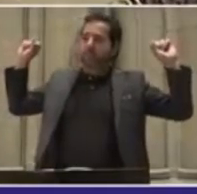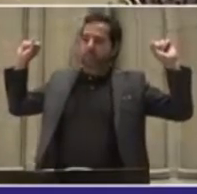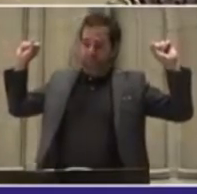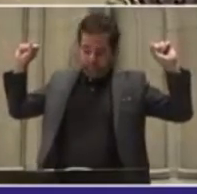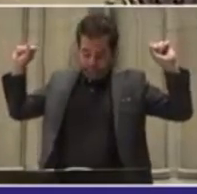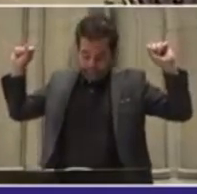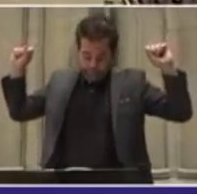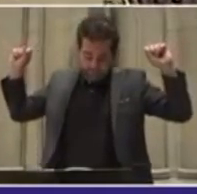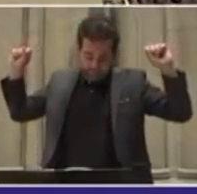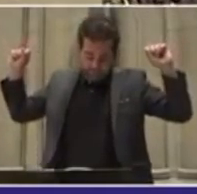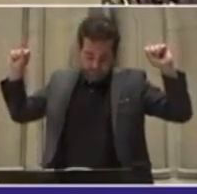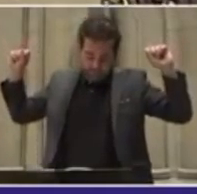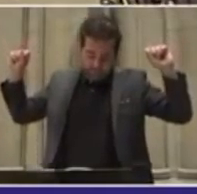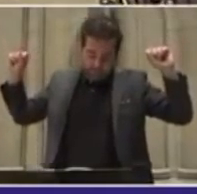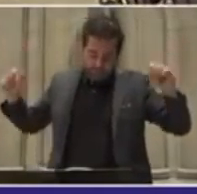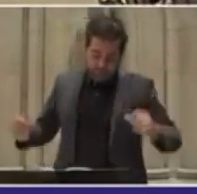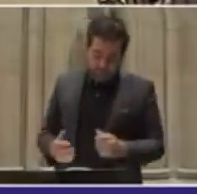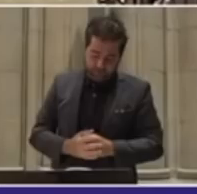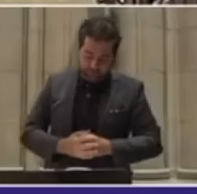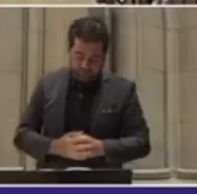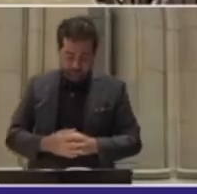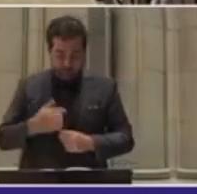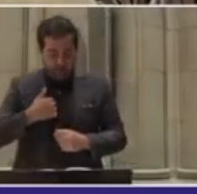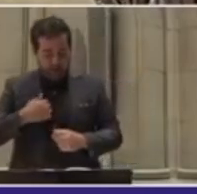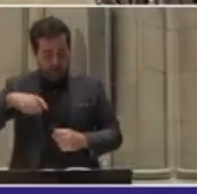Yeah. I need